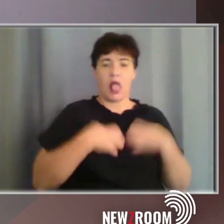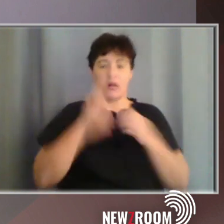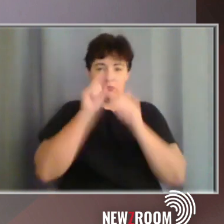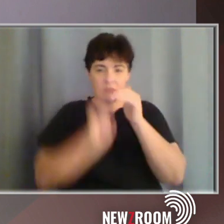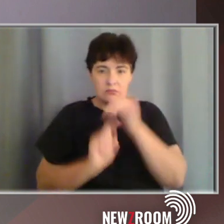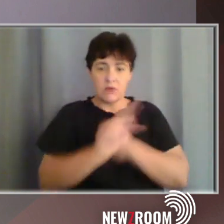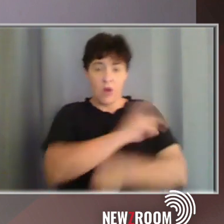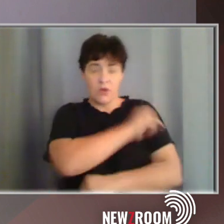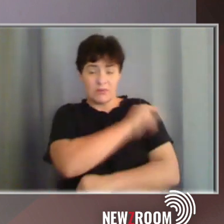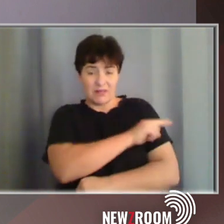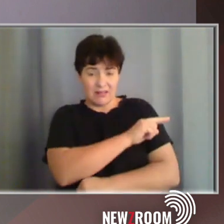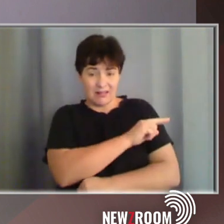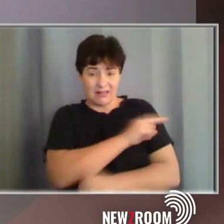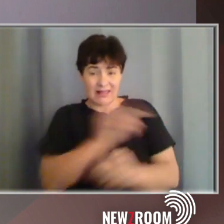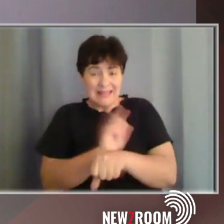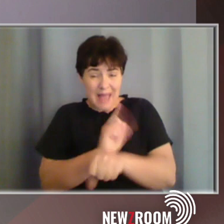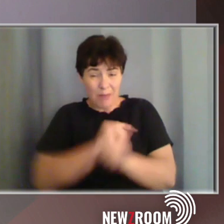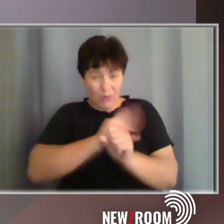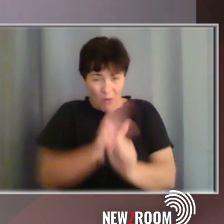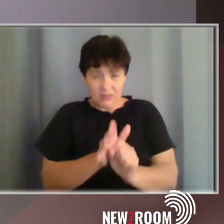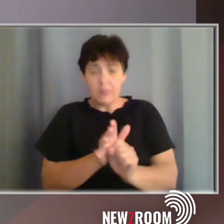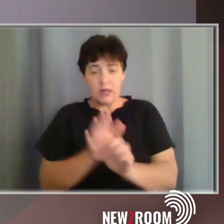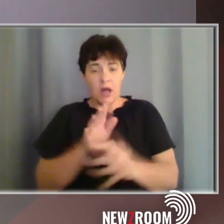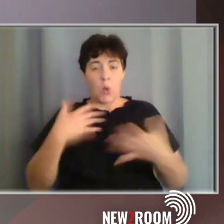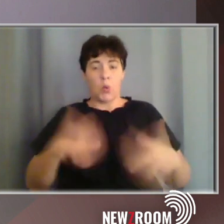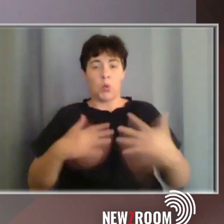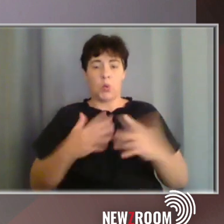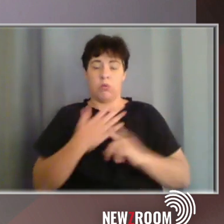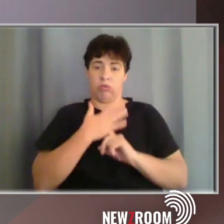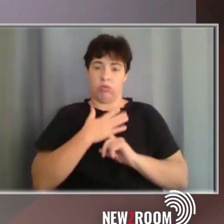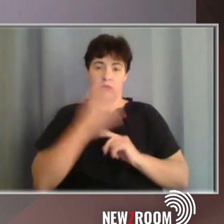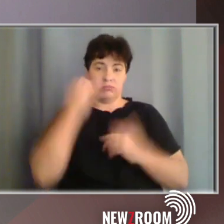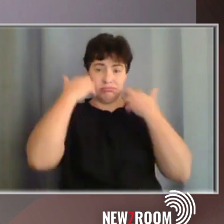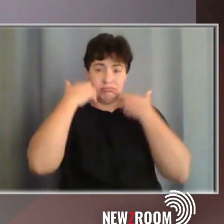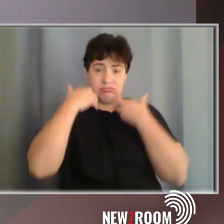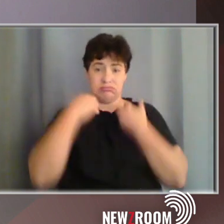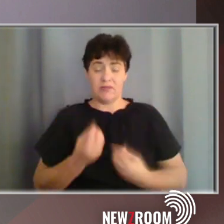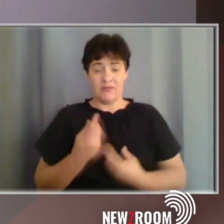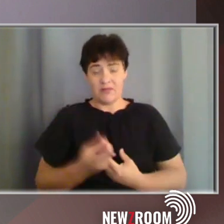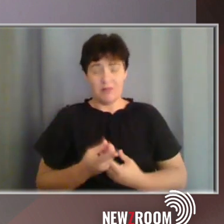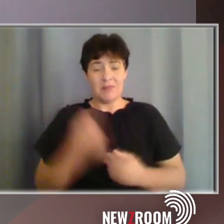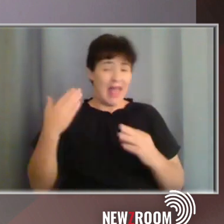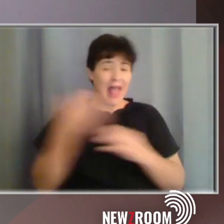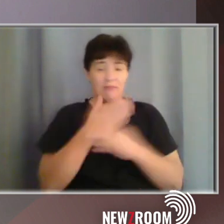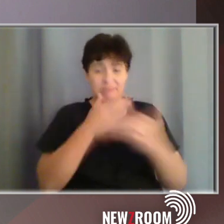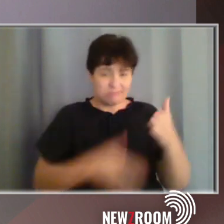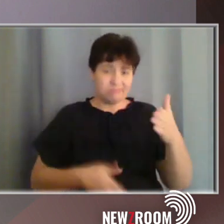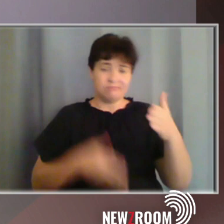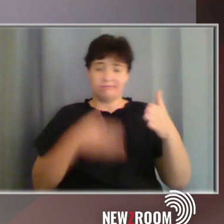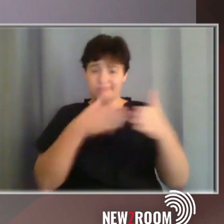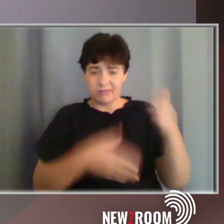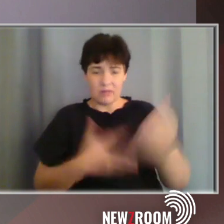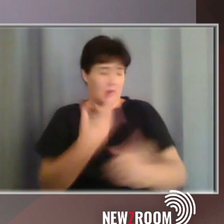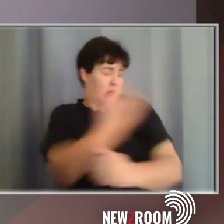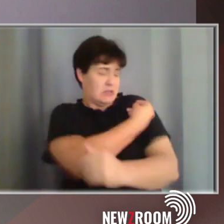this period, it's already a daunting thought. So now to go and not have access to what you're being injected, to what you've